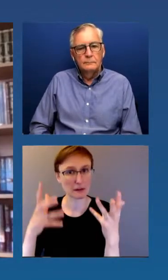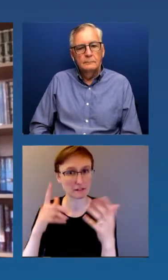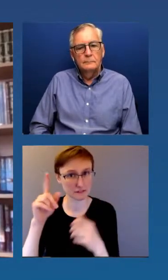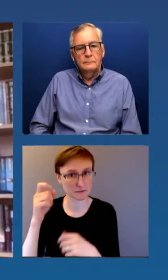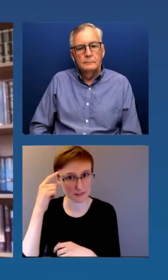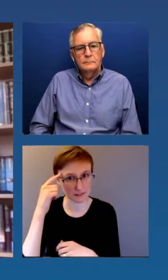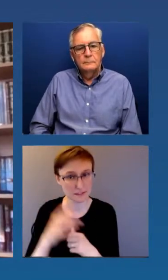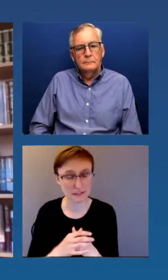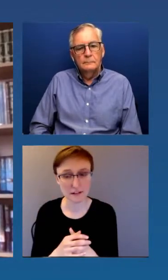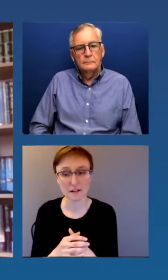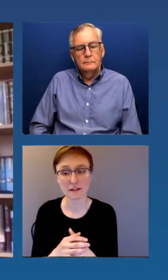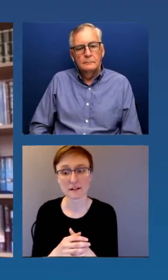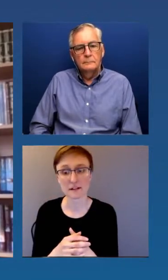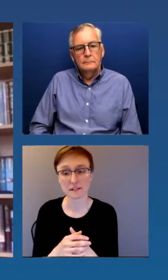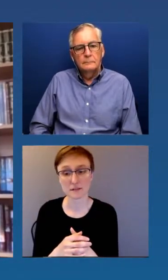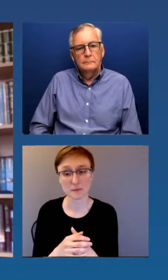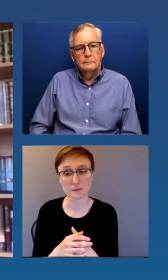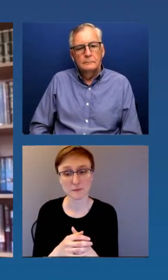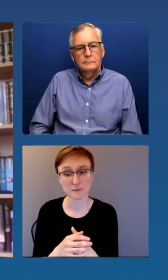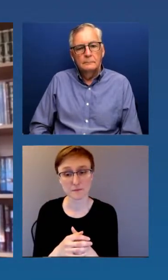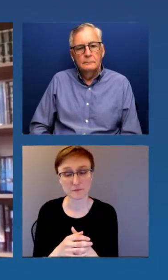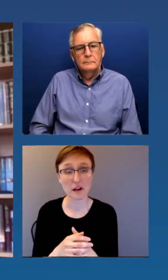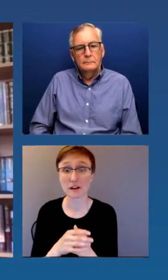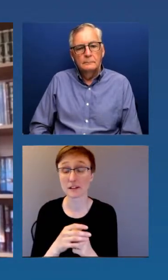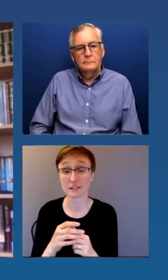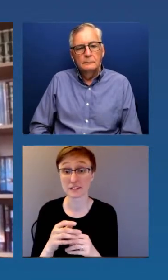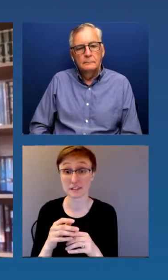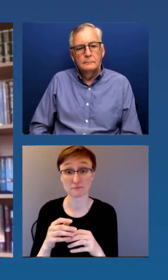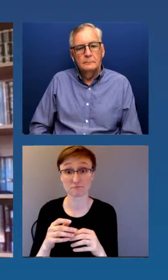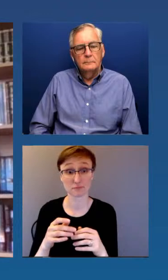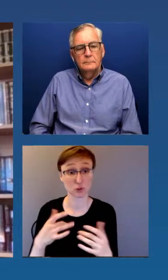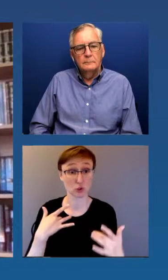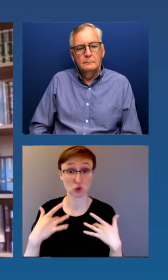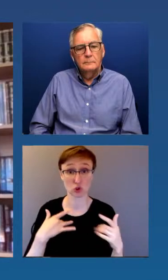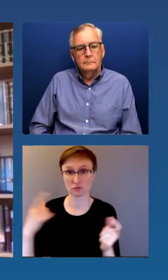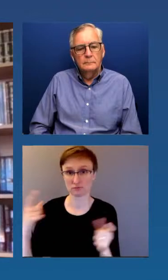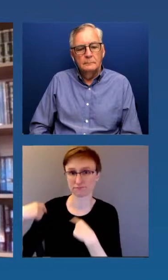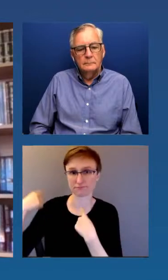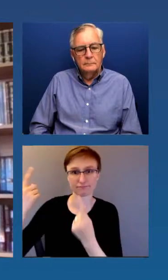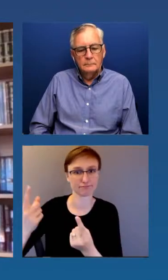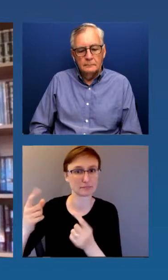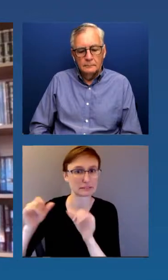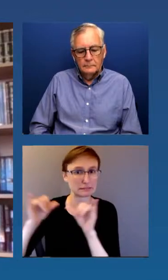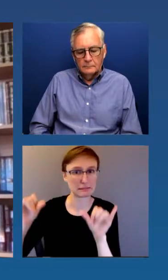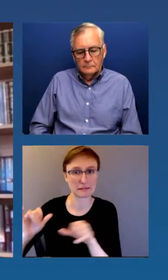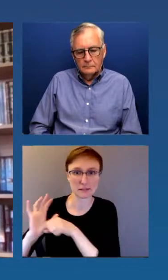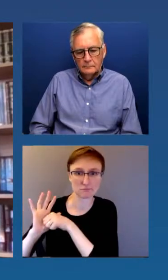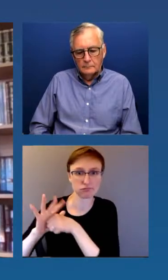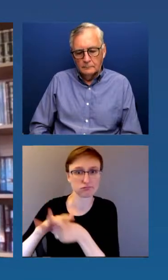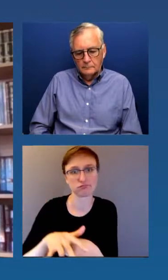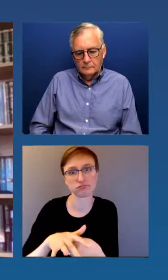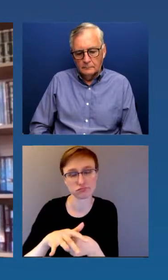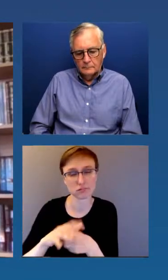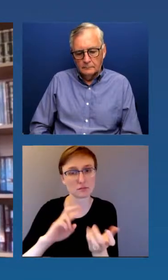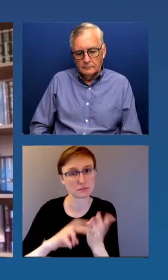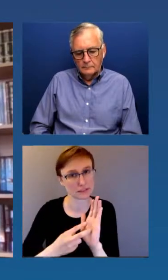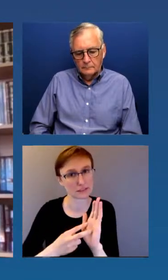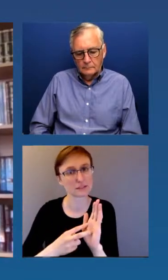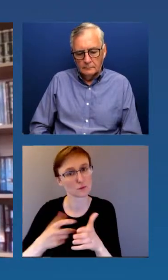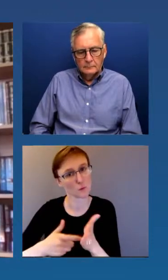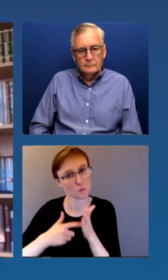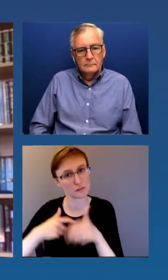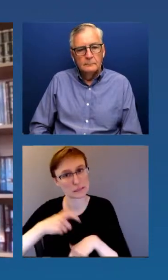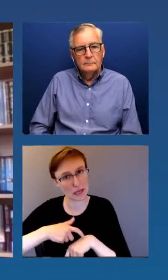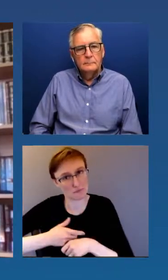long pre-existing systemic issues, it does take some time and some creativity to address.